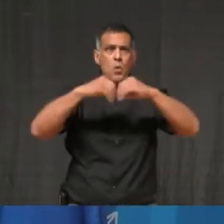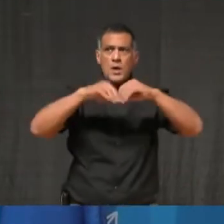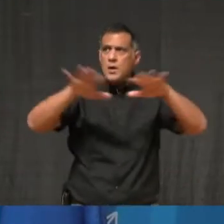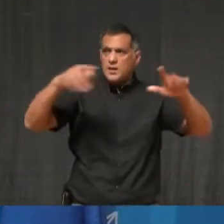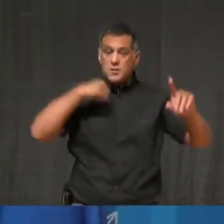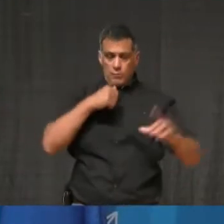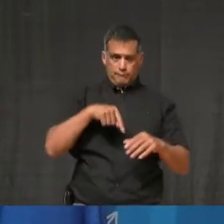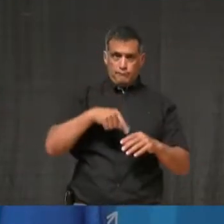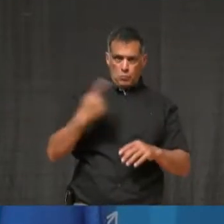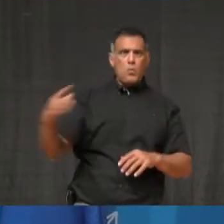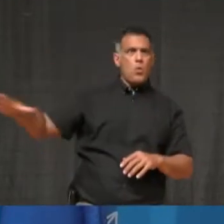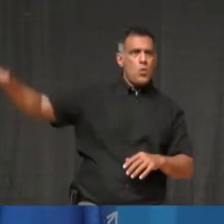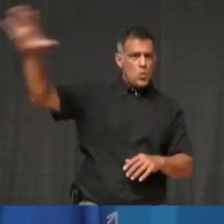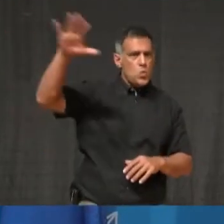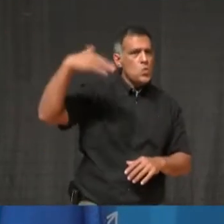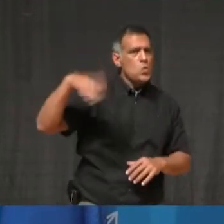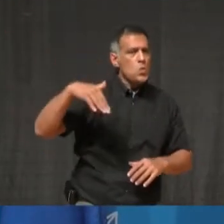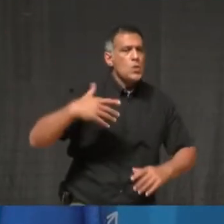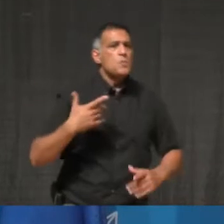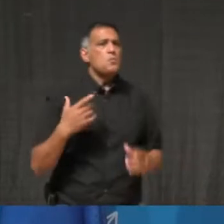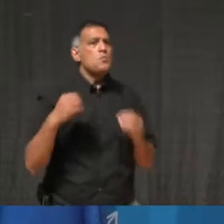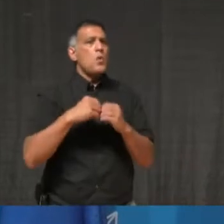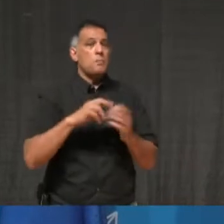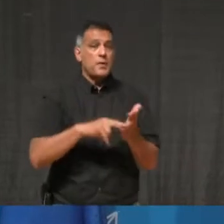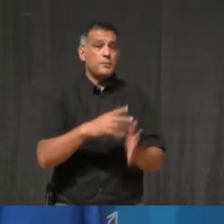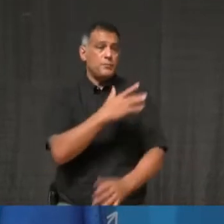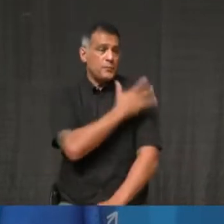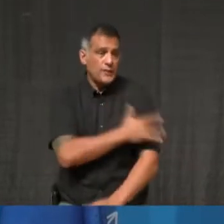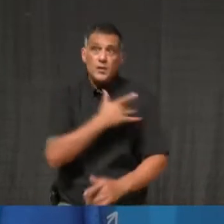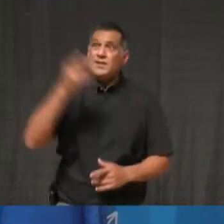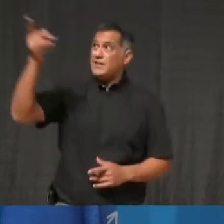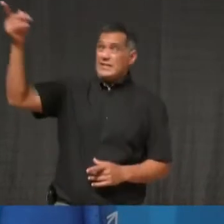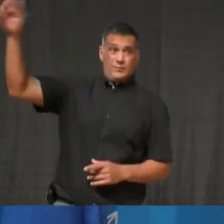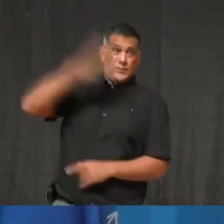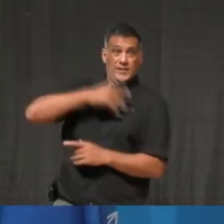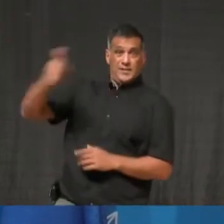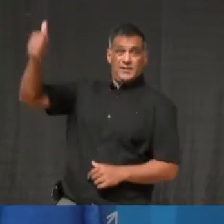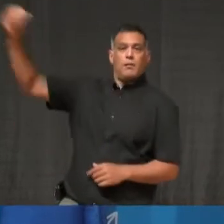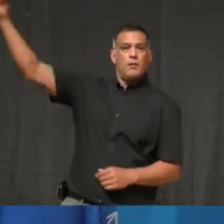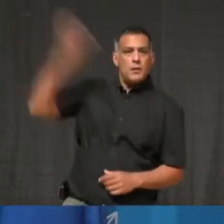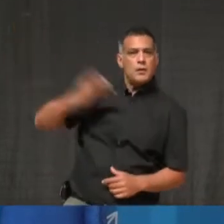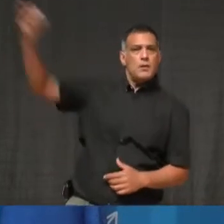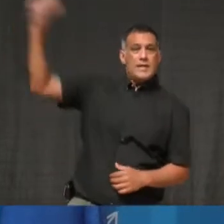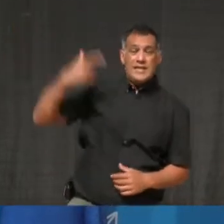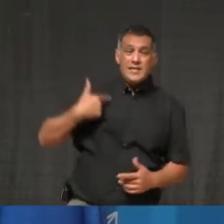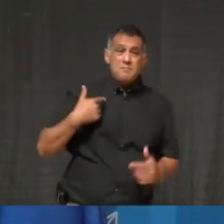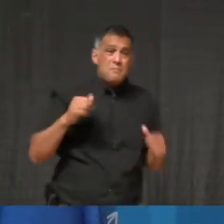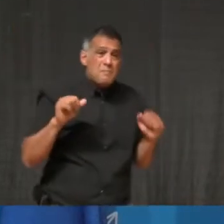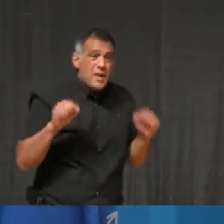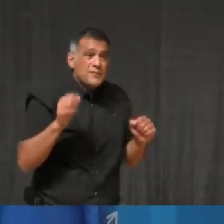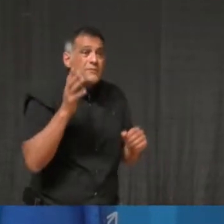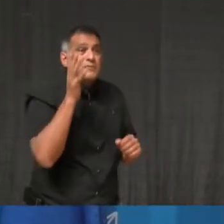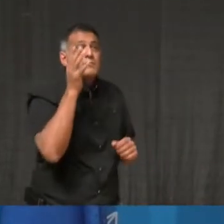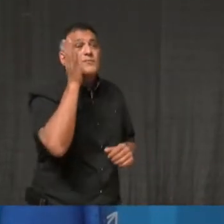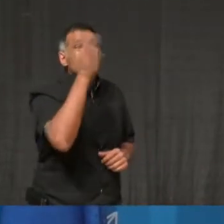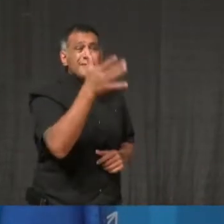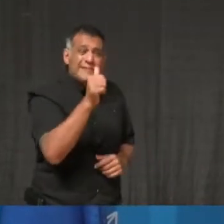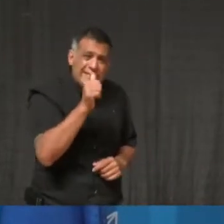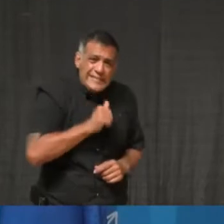from our provincial partners, we know that there will be calculated risks that may need to be taken if changes are made.